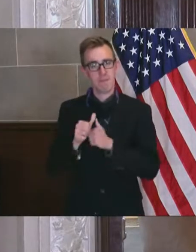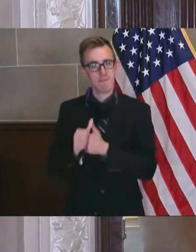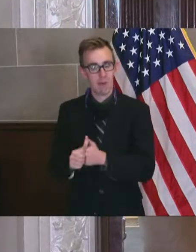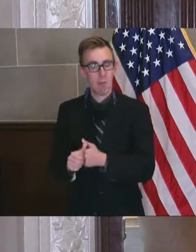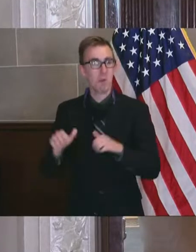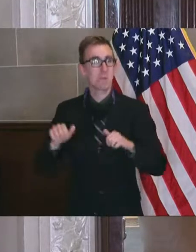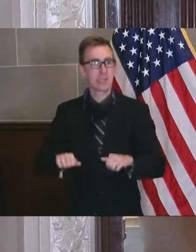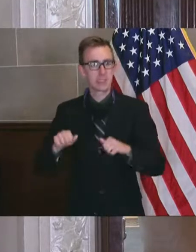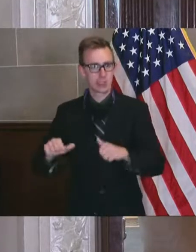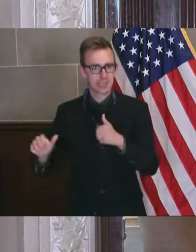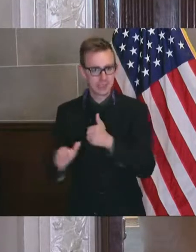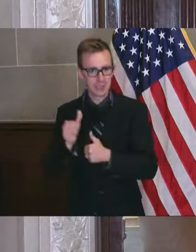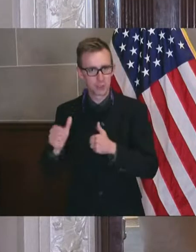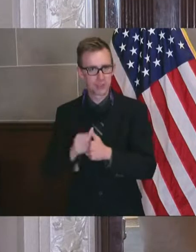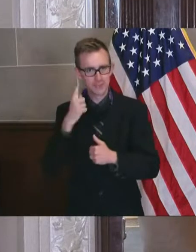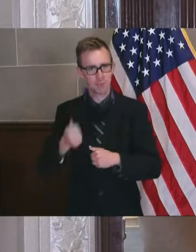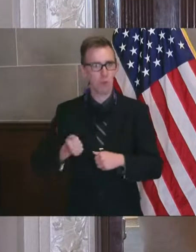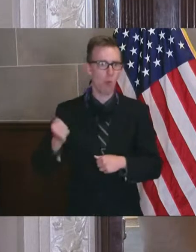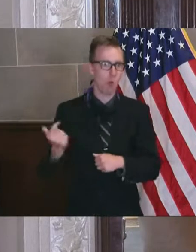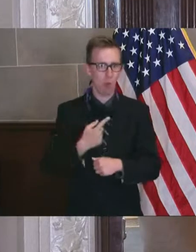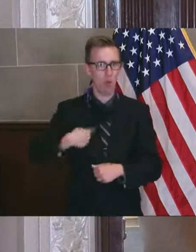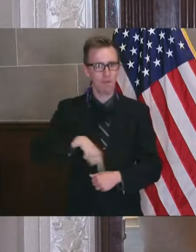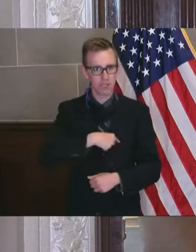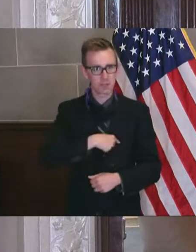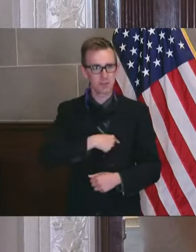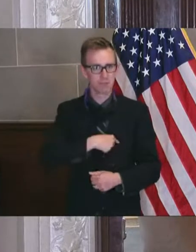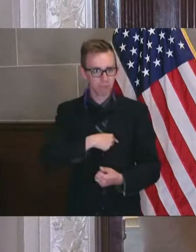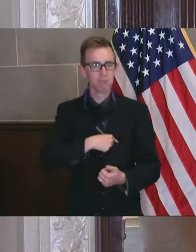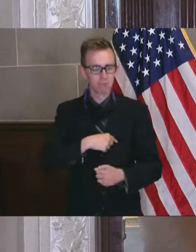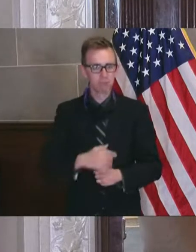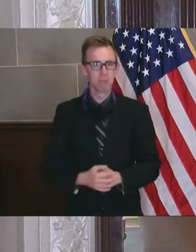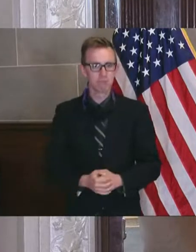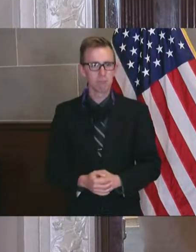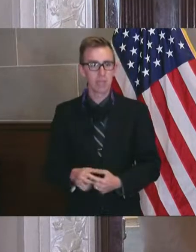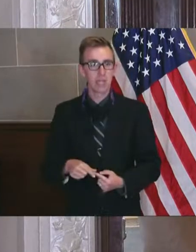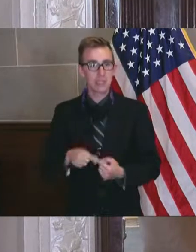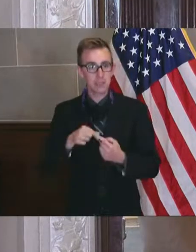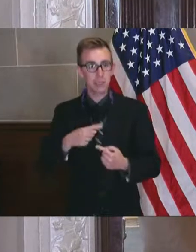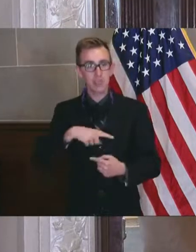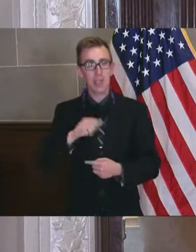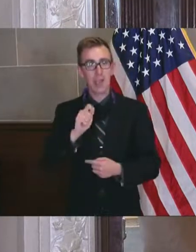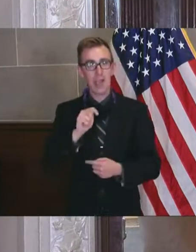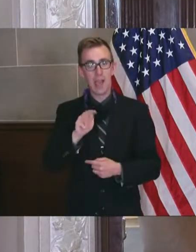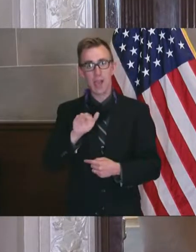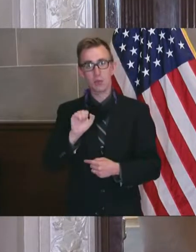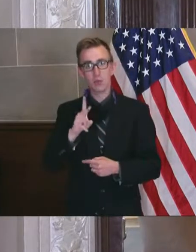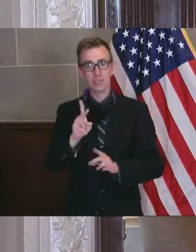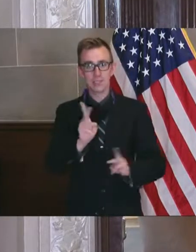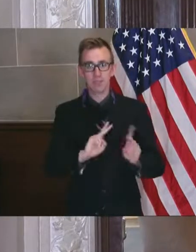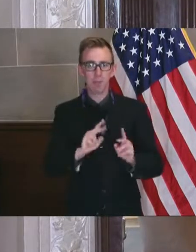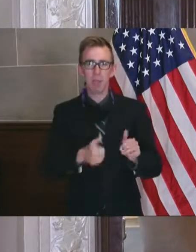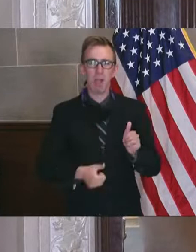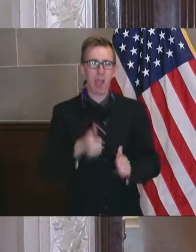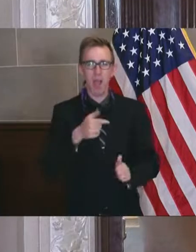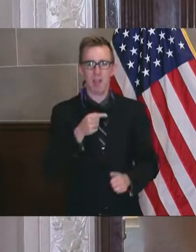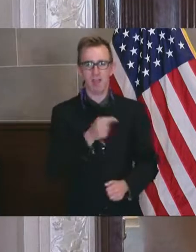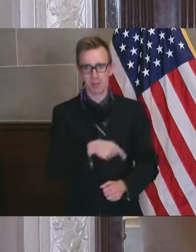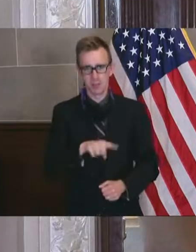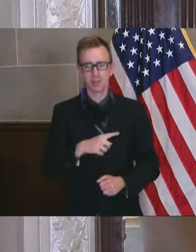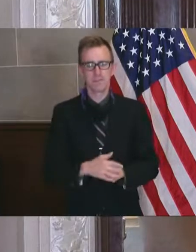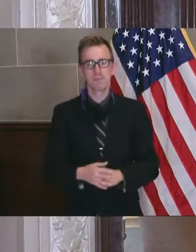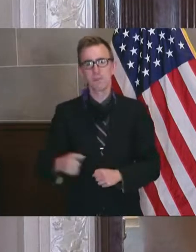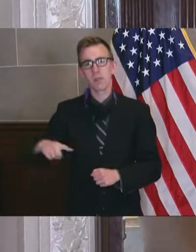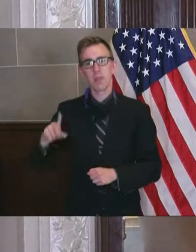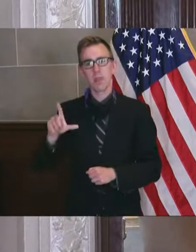potentially dangerous for everyone, especially our most at-risk individuals. A lot of those people was down at the